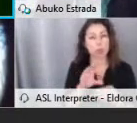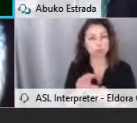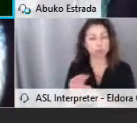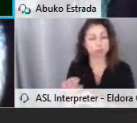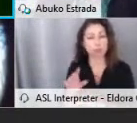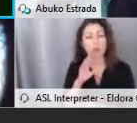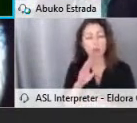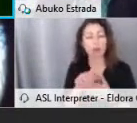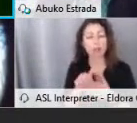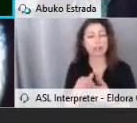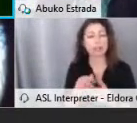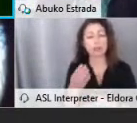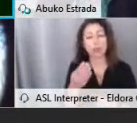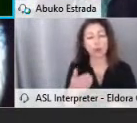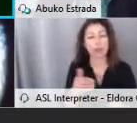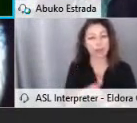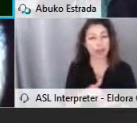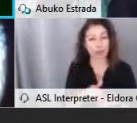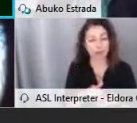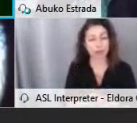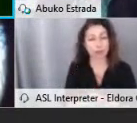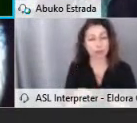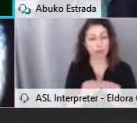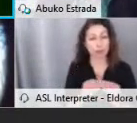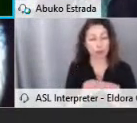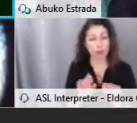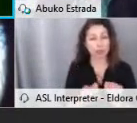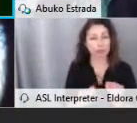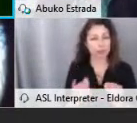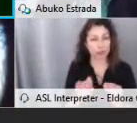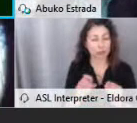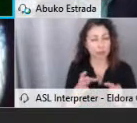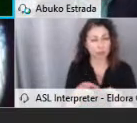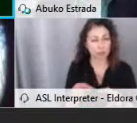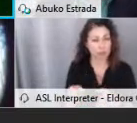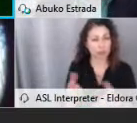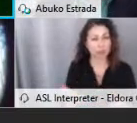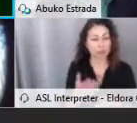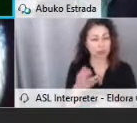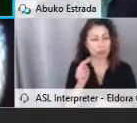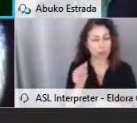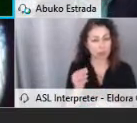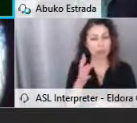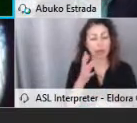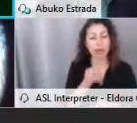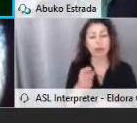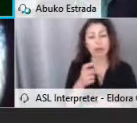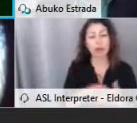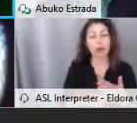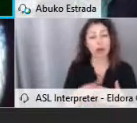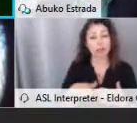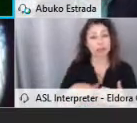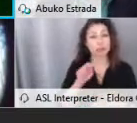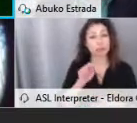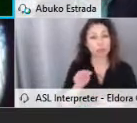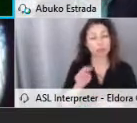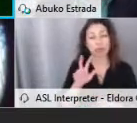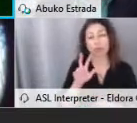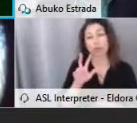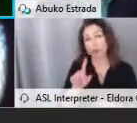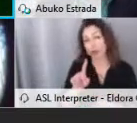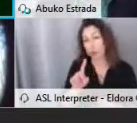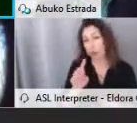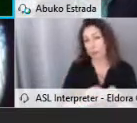to 14,000 additional insured people in New Mexico and would cost the state $31